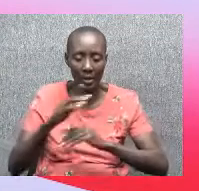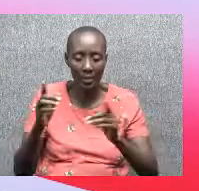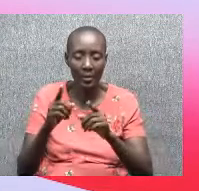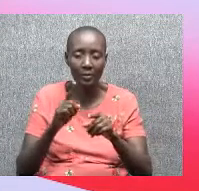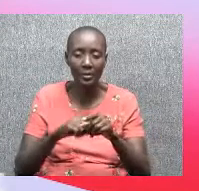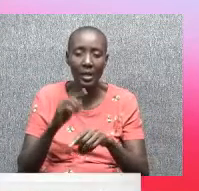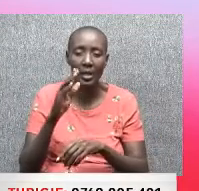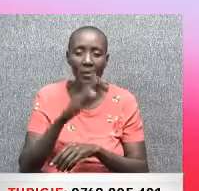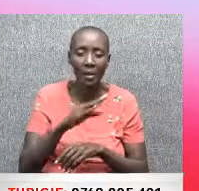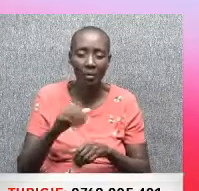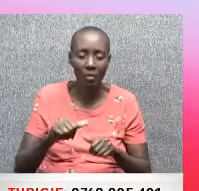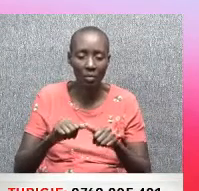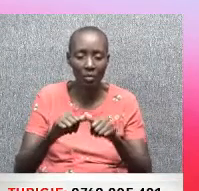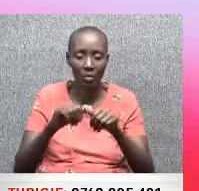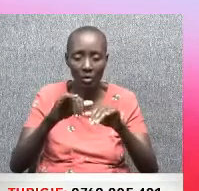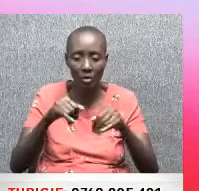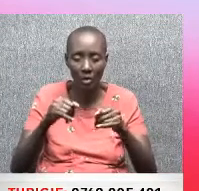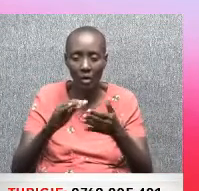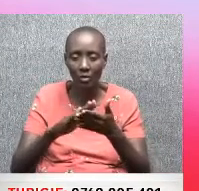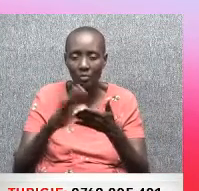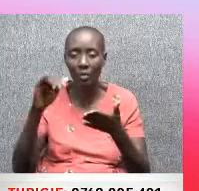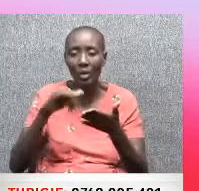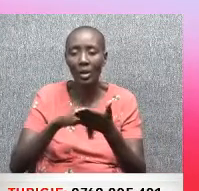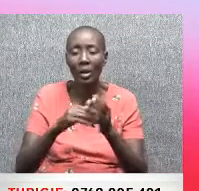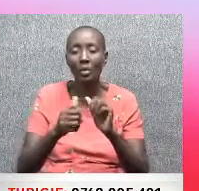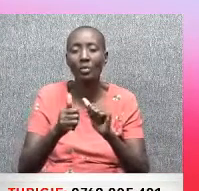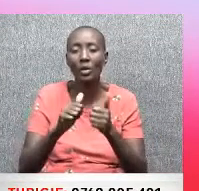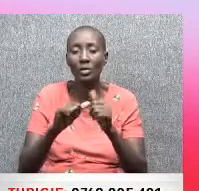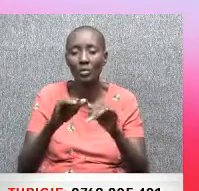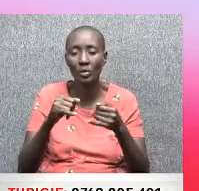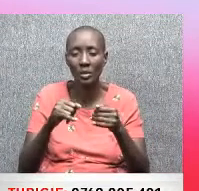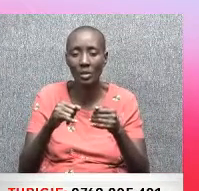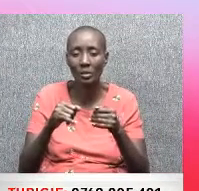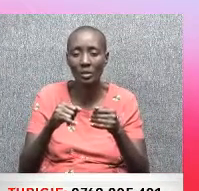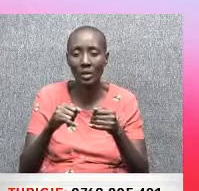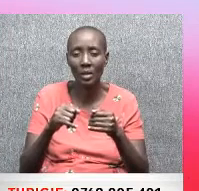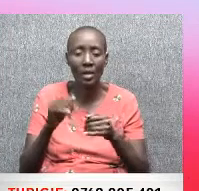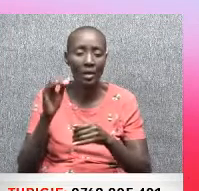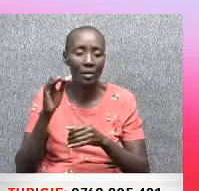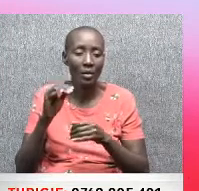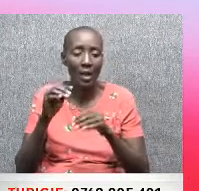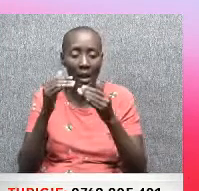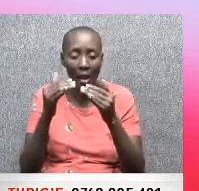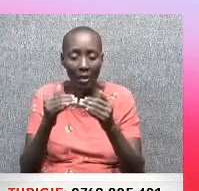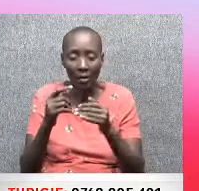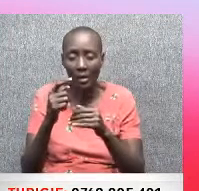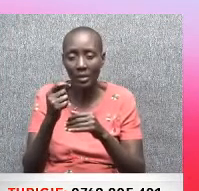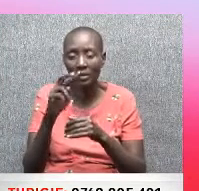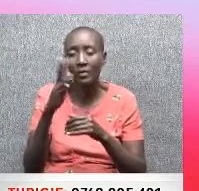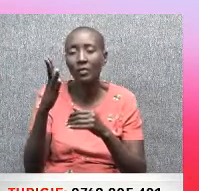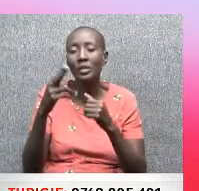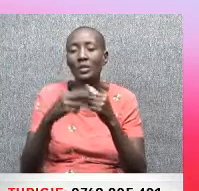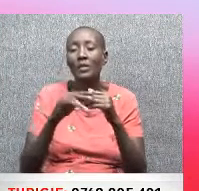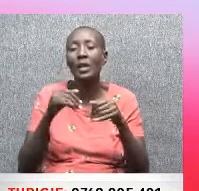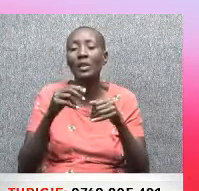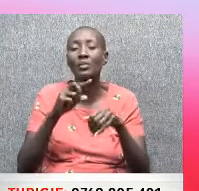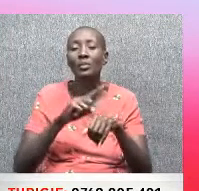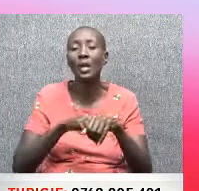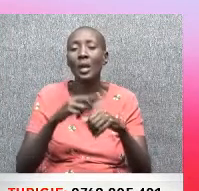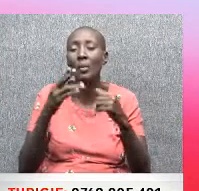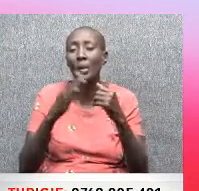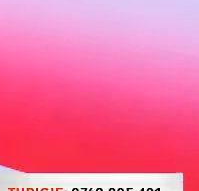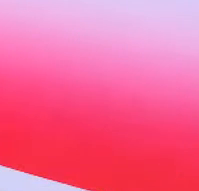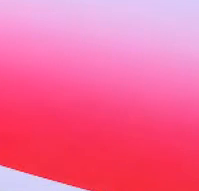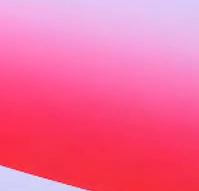baadaye tutarejea taarifa zaidi zikiwemo za sporti. Kumbuka unaendelea kupokea upeo wa TV47, awamu ni ya saa 3. Sende